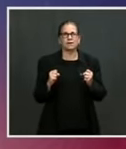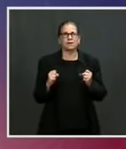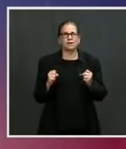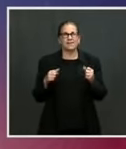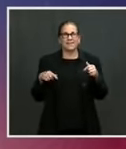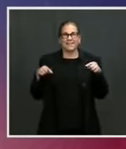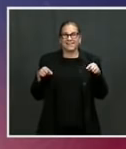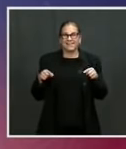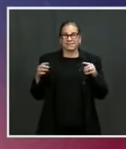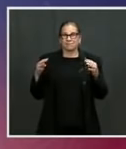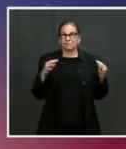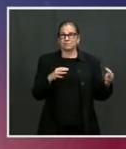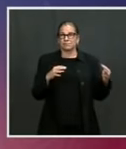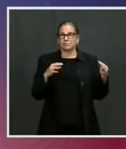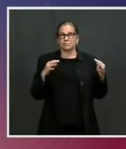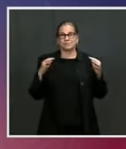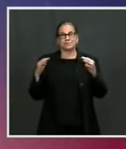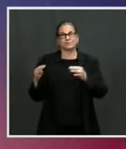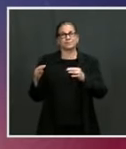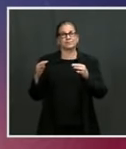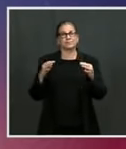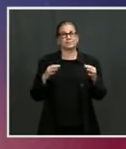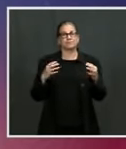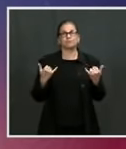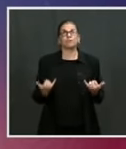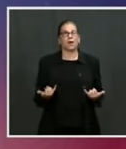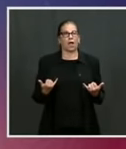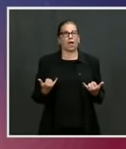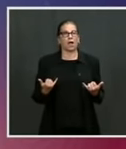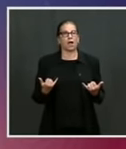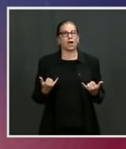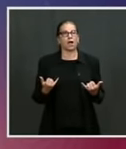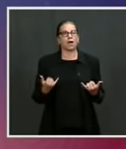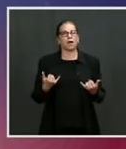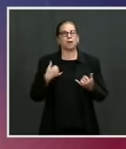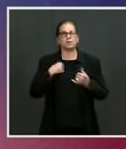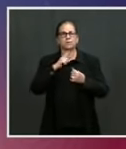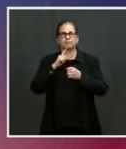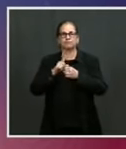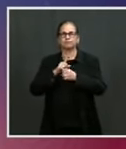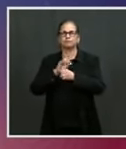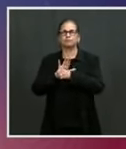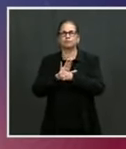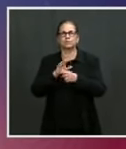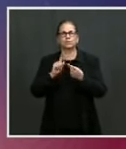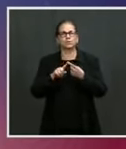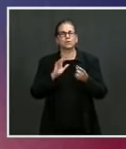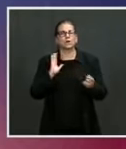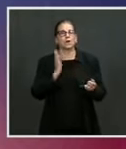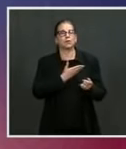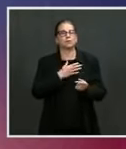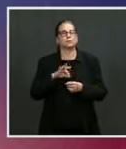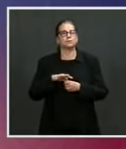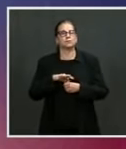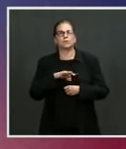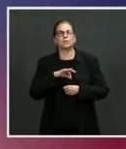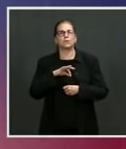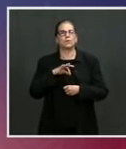may we now dedicate our souls, that our work may prove worthy of the blood of our